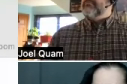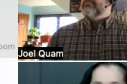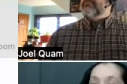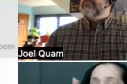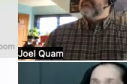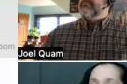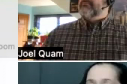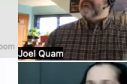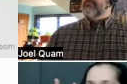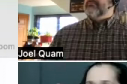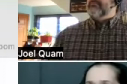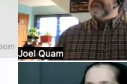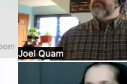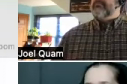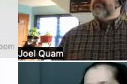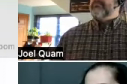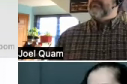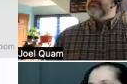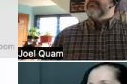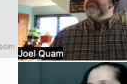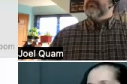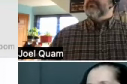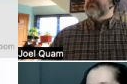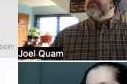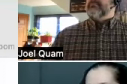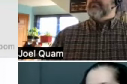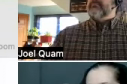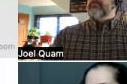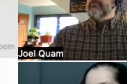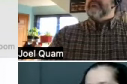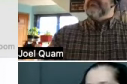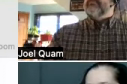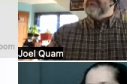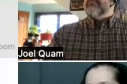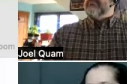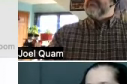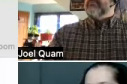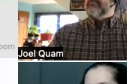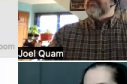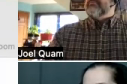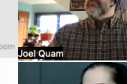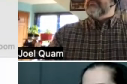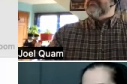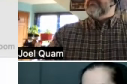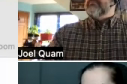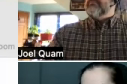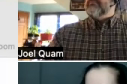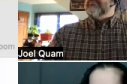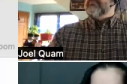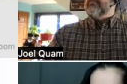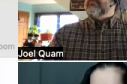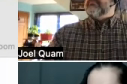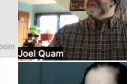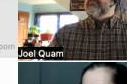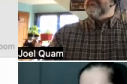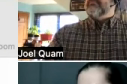weather. And it is the 4th warmest state in the United States and has an arid climate in the west and then a subtropical climate in